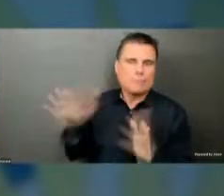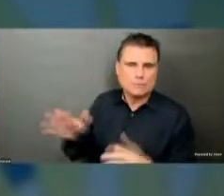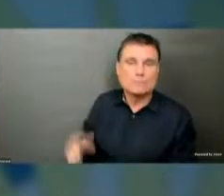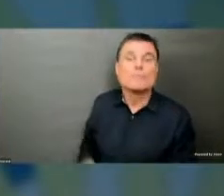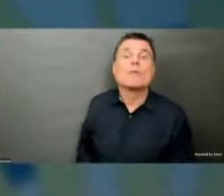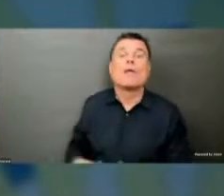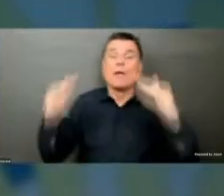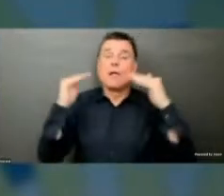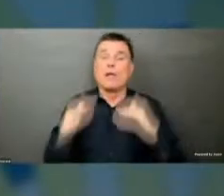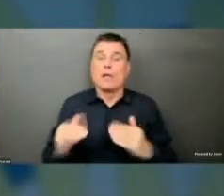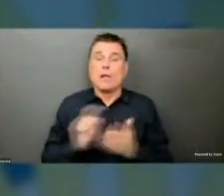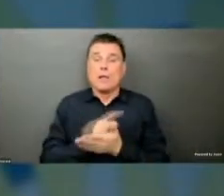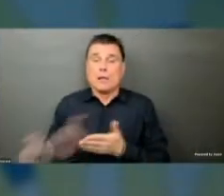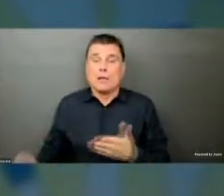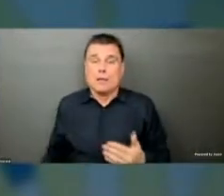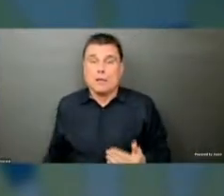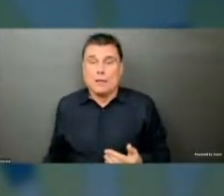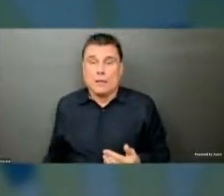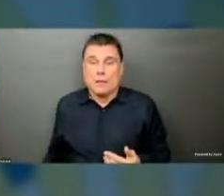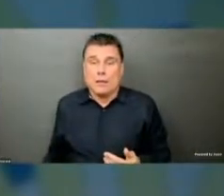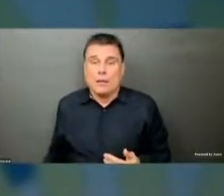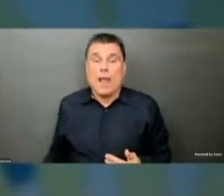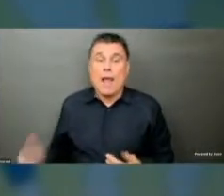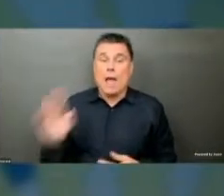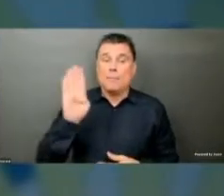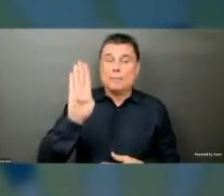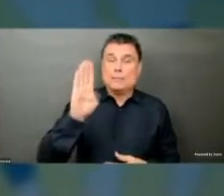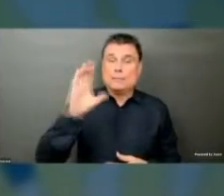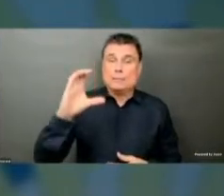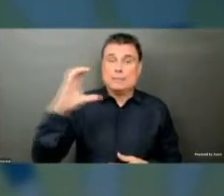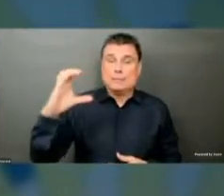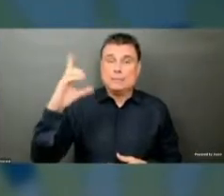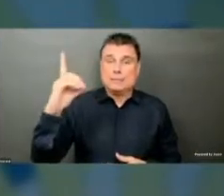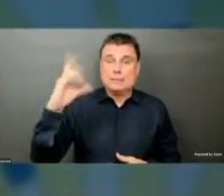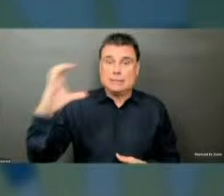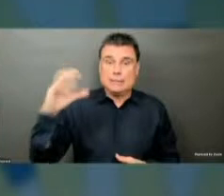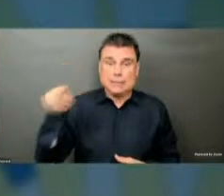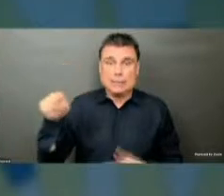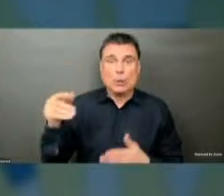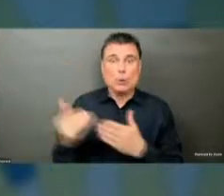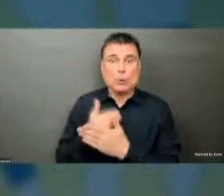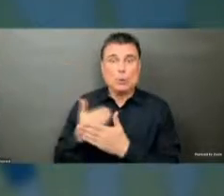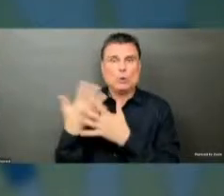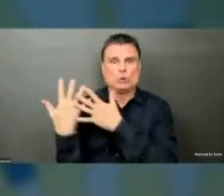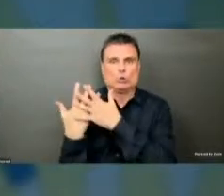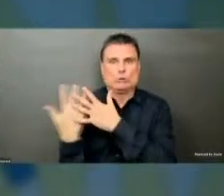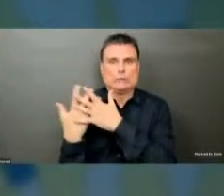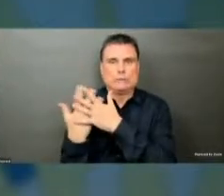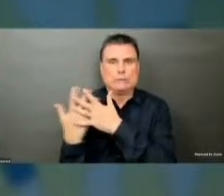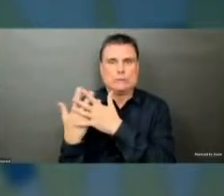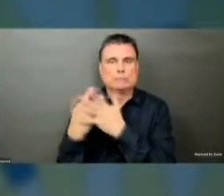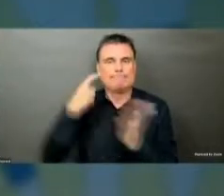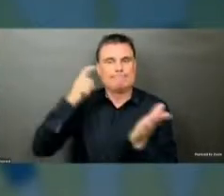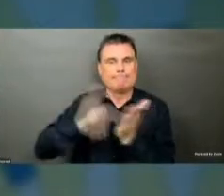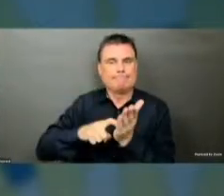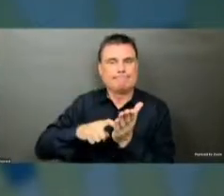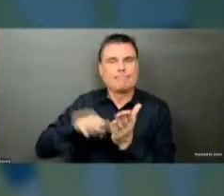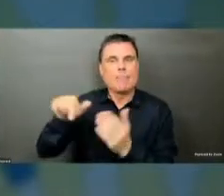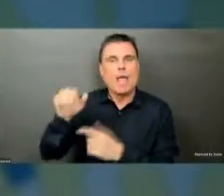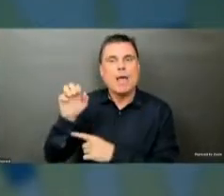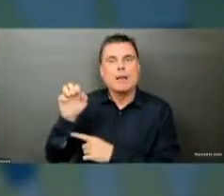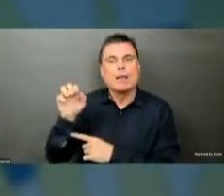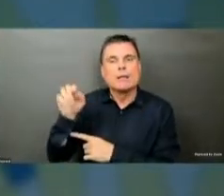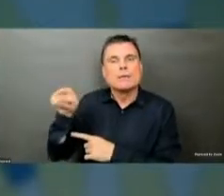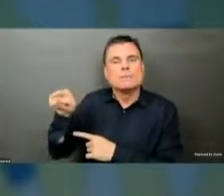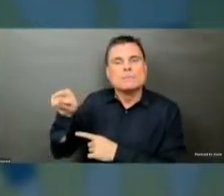country, is developing a screening marker so that we can screen thousands of samples per week, hopefully